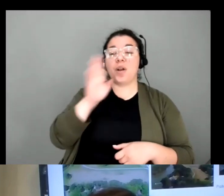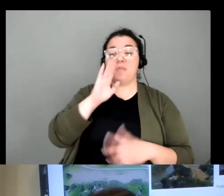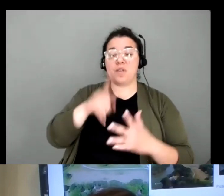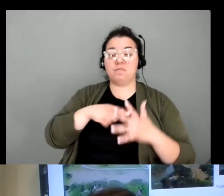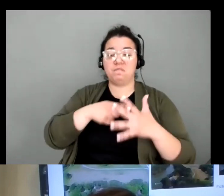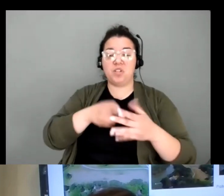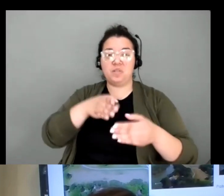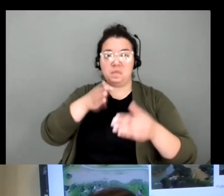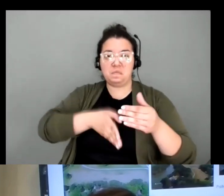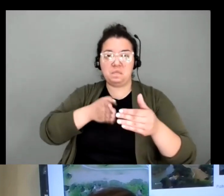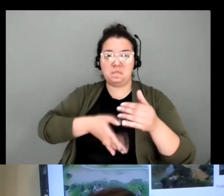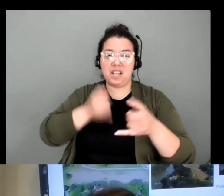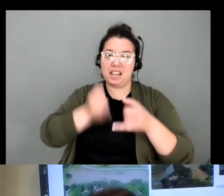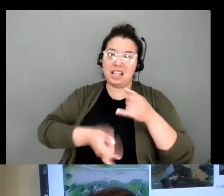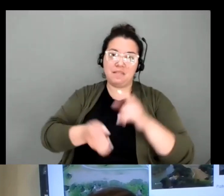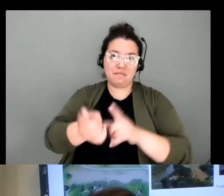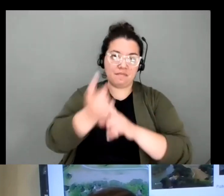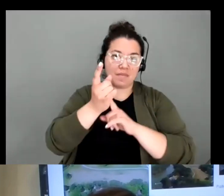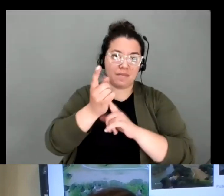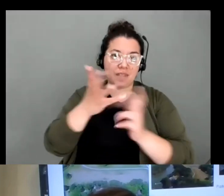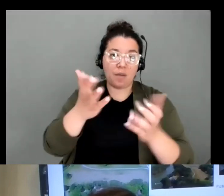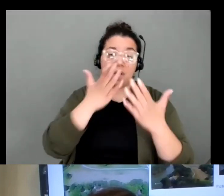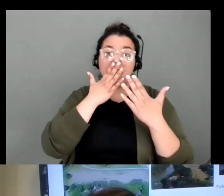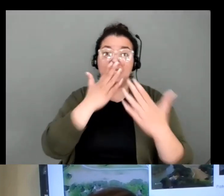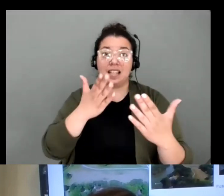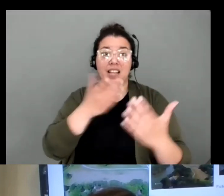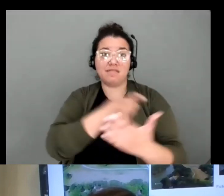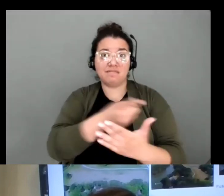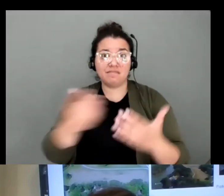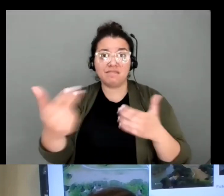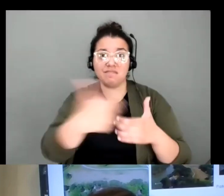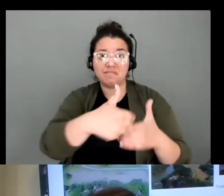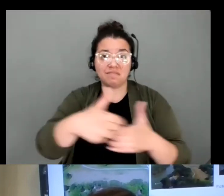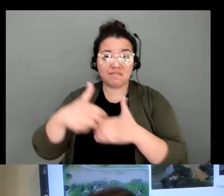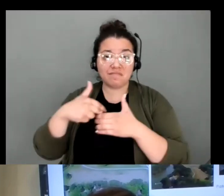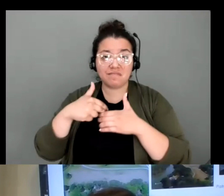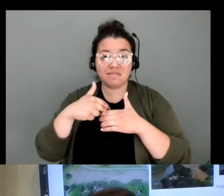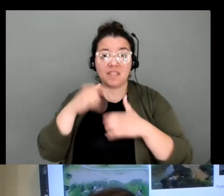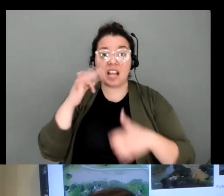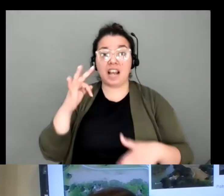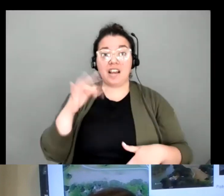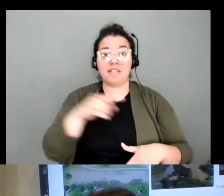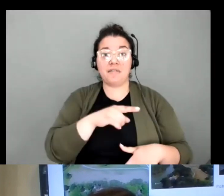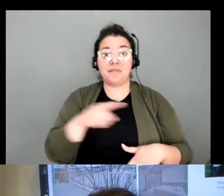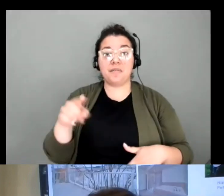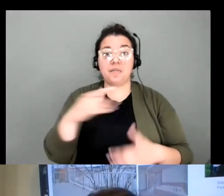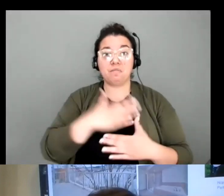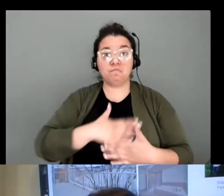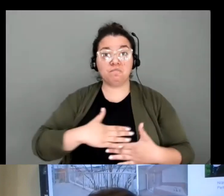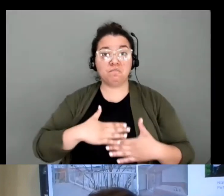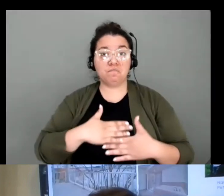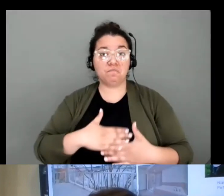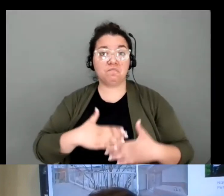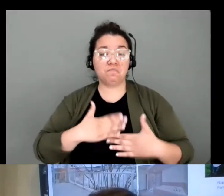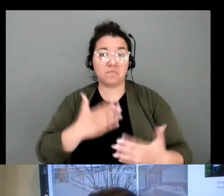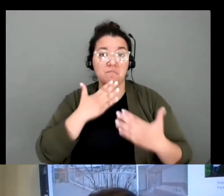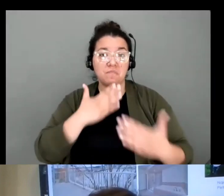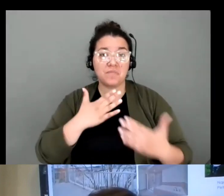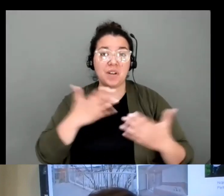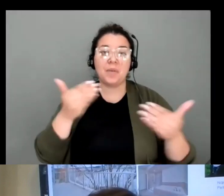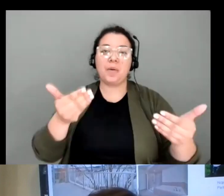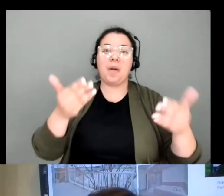last minute here. I want to thank our guests. Show of hands, students and teachers. Can you do a show of hands as a way to say thanks? It's like